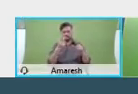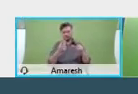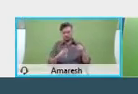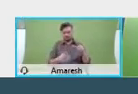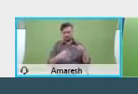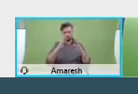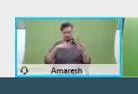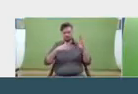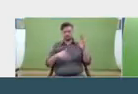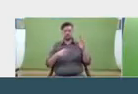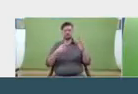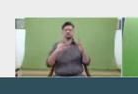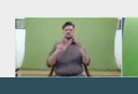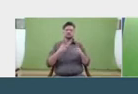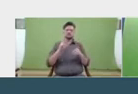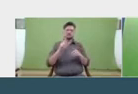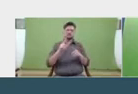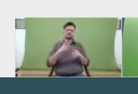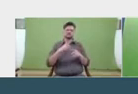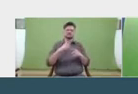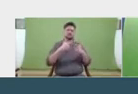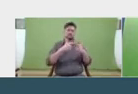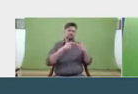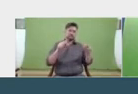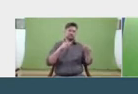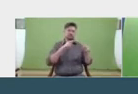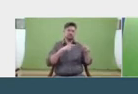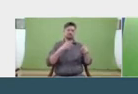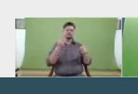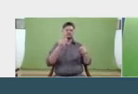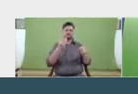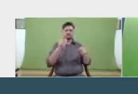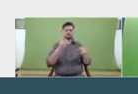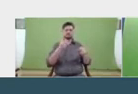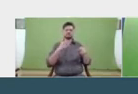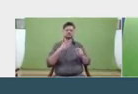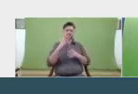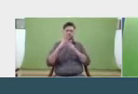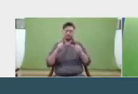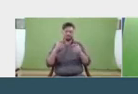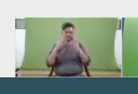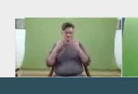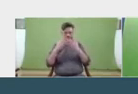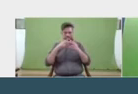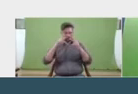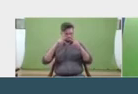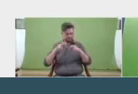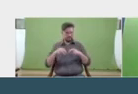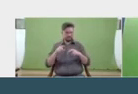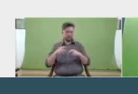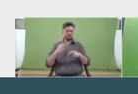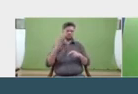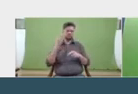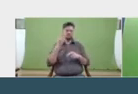that we should guard against when people are studying sign language so for example this uh well-known book inter